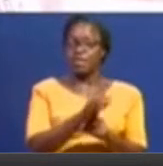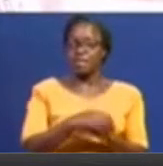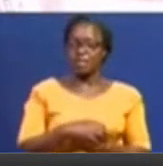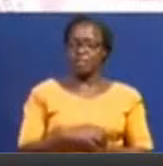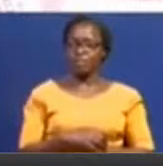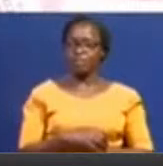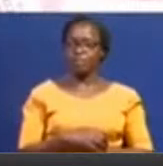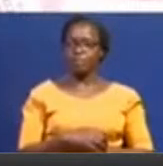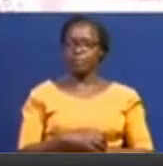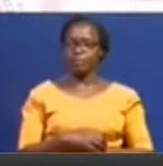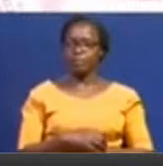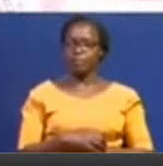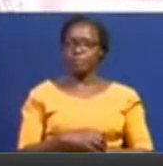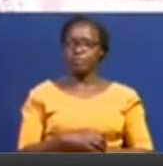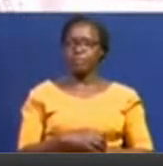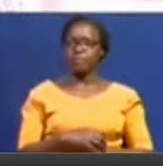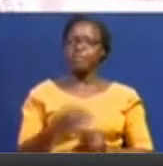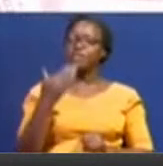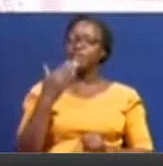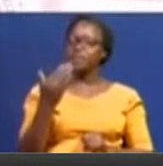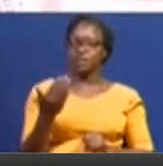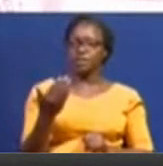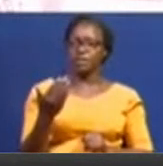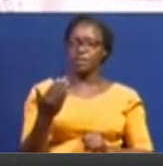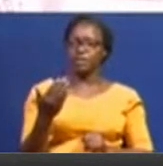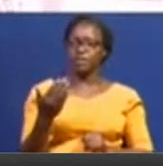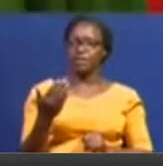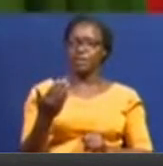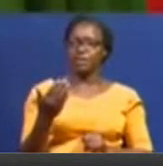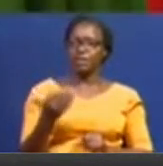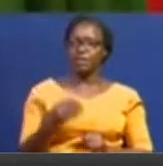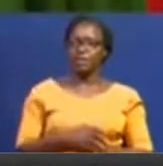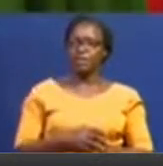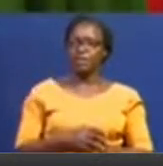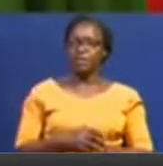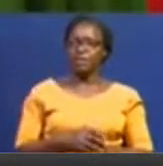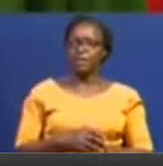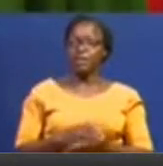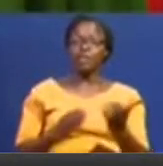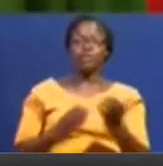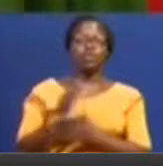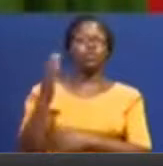commission? Thank you, Madam Leader. And through the